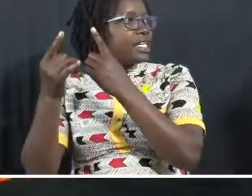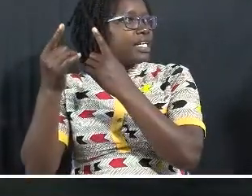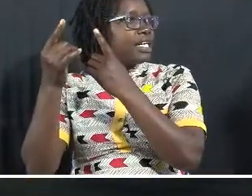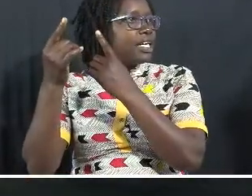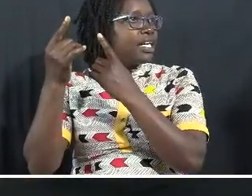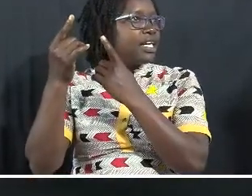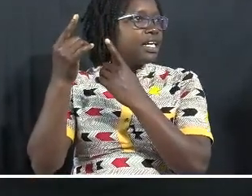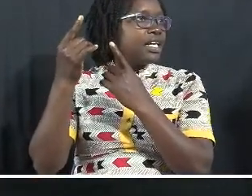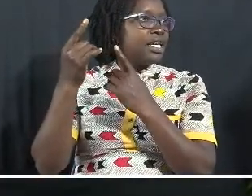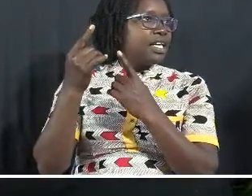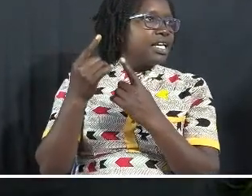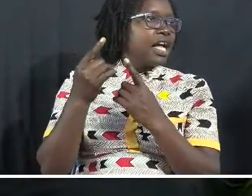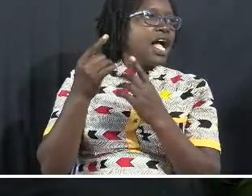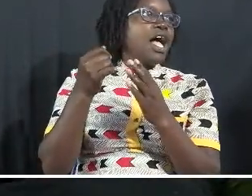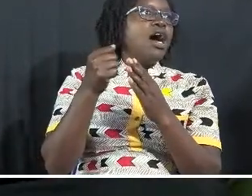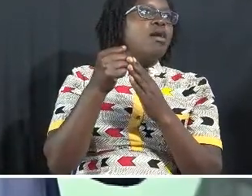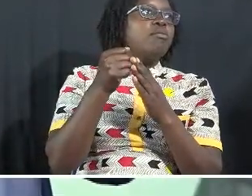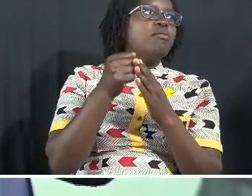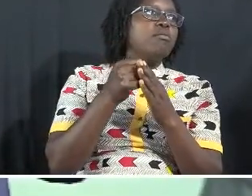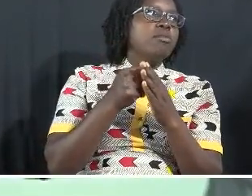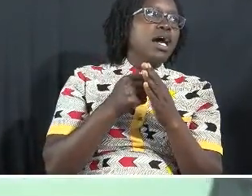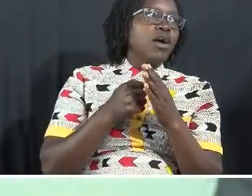yuaja,